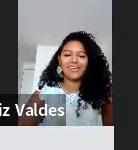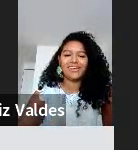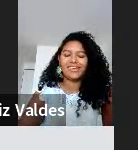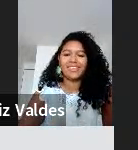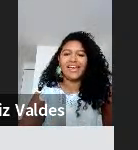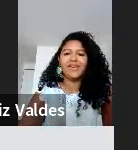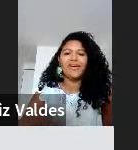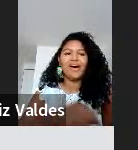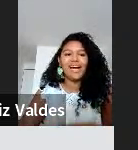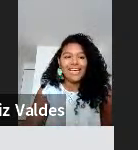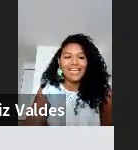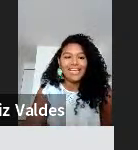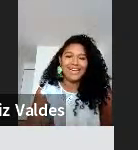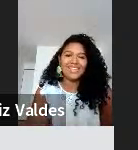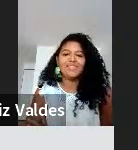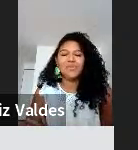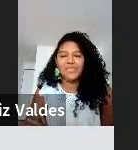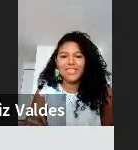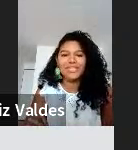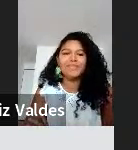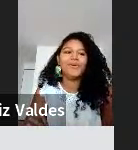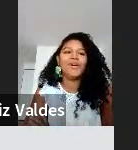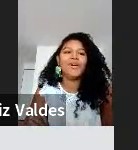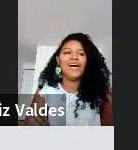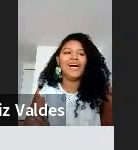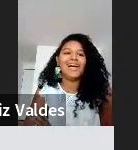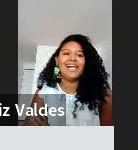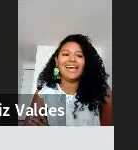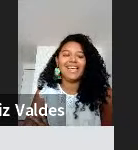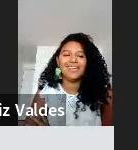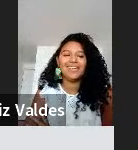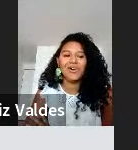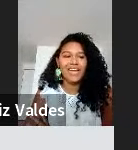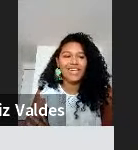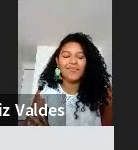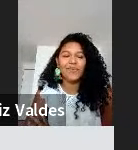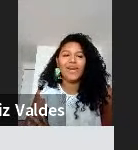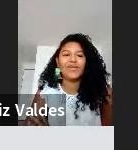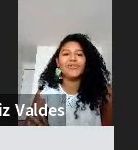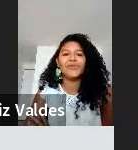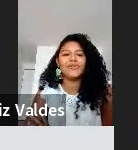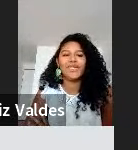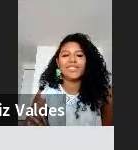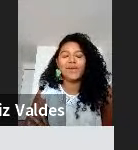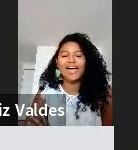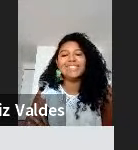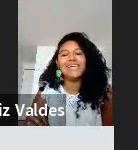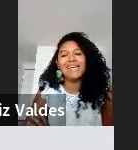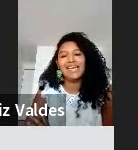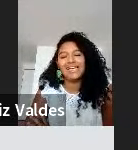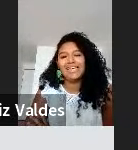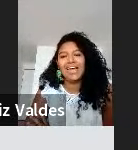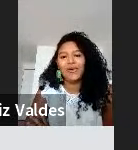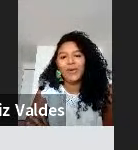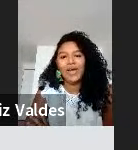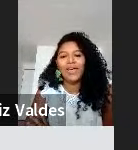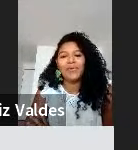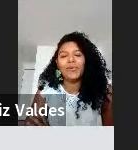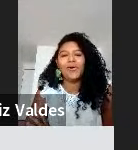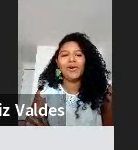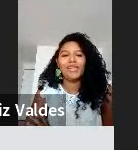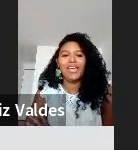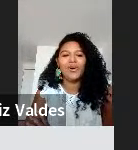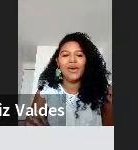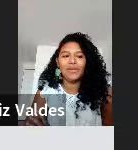Yo quiero agradecer muchísimo a la Red Global de Mujeres Constructoras de Paz y al